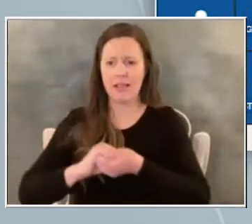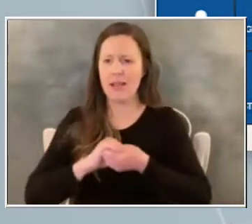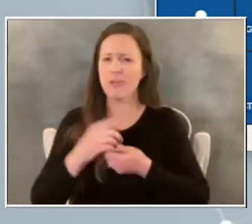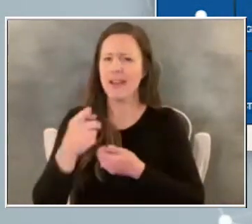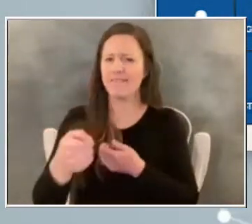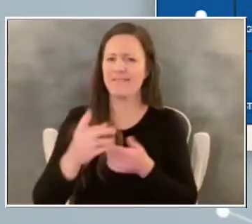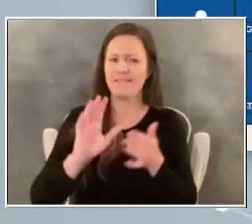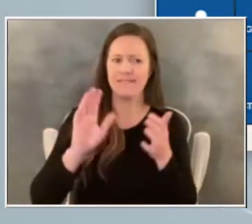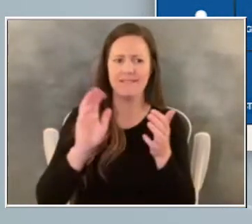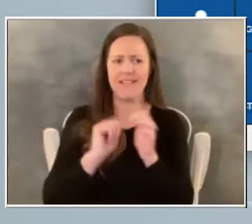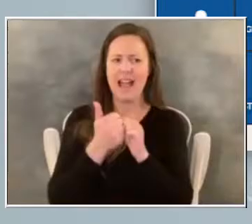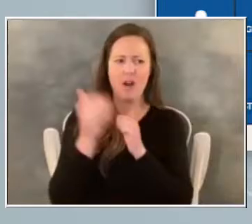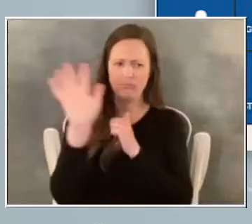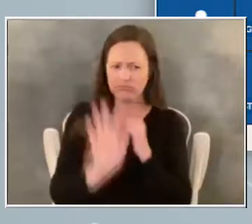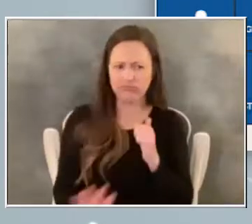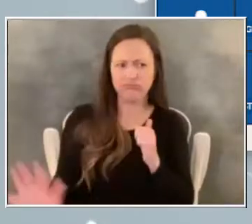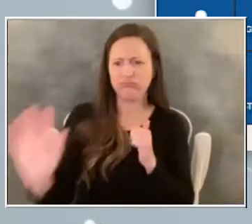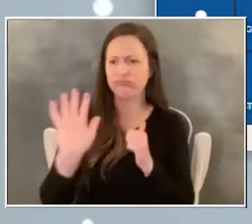reaches?